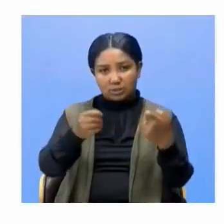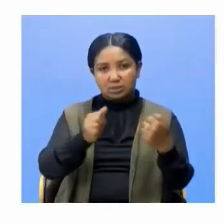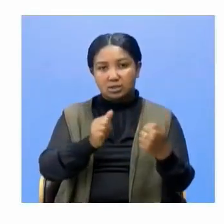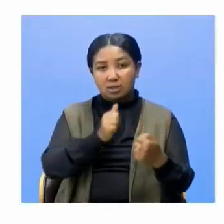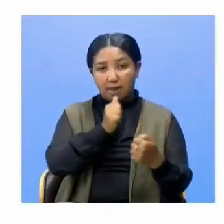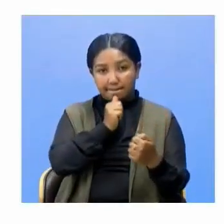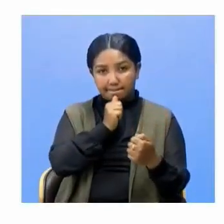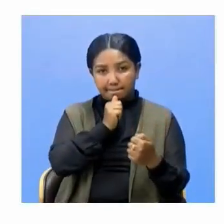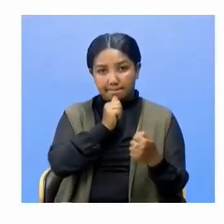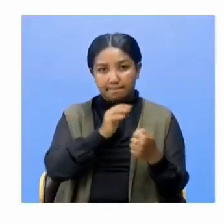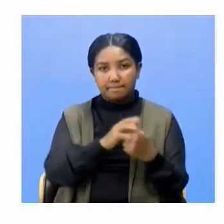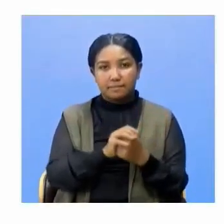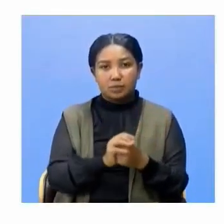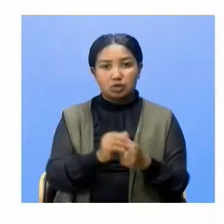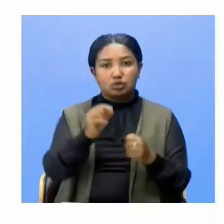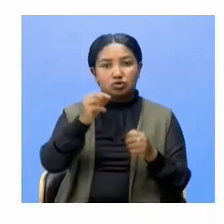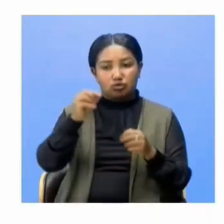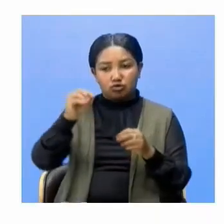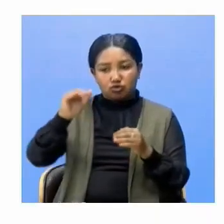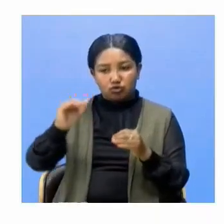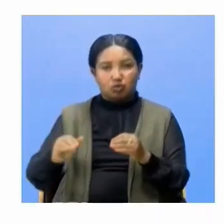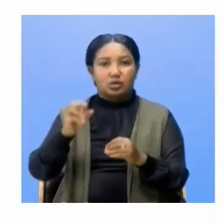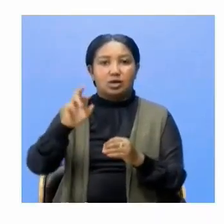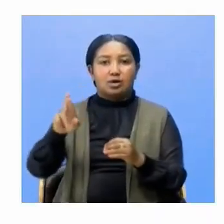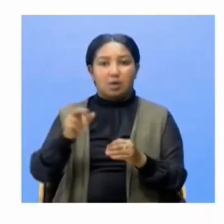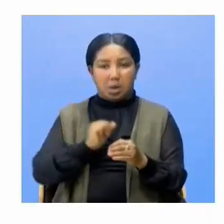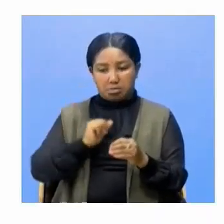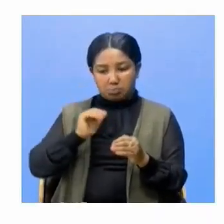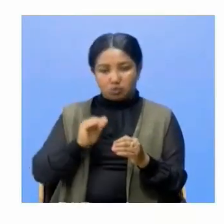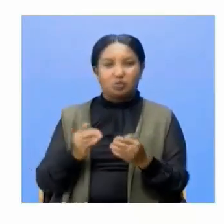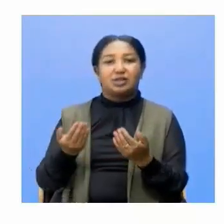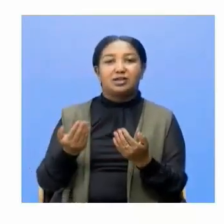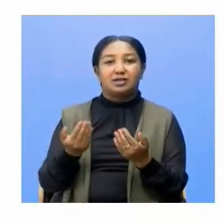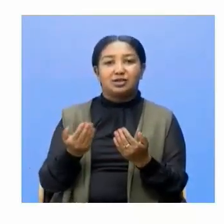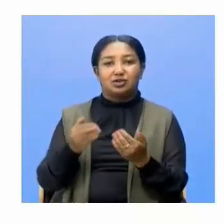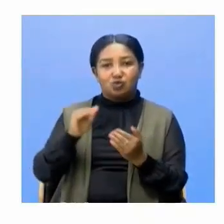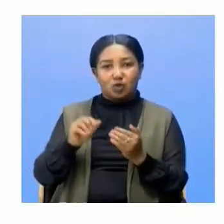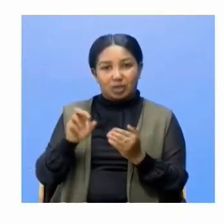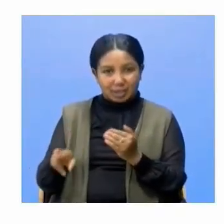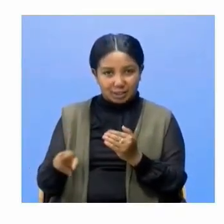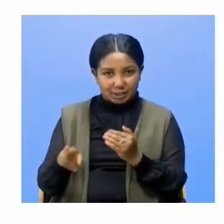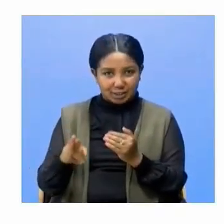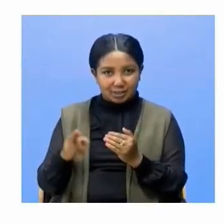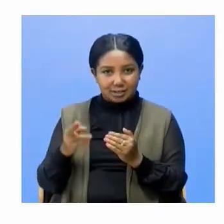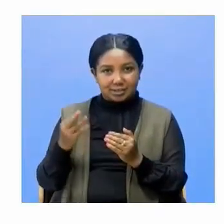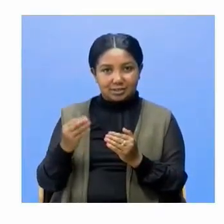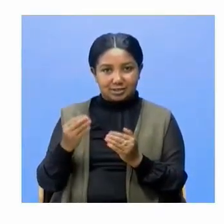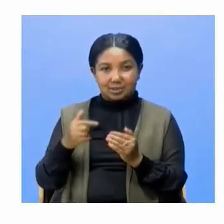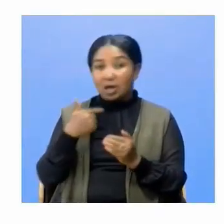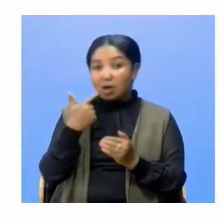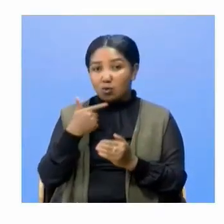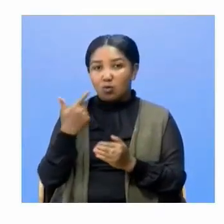am shorter. I am shorter than